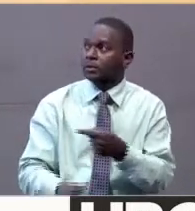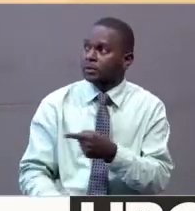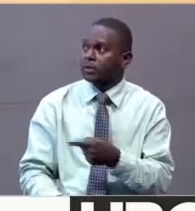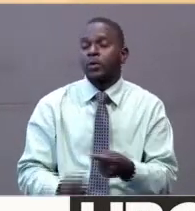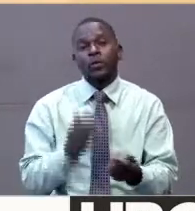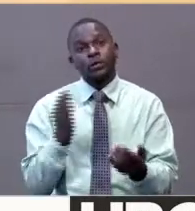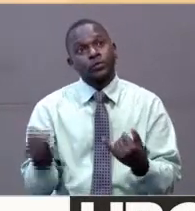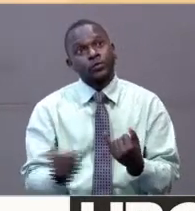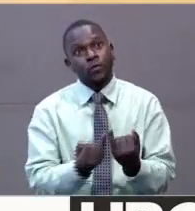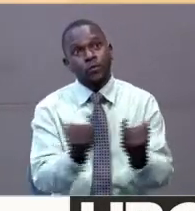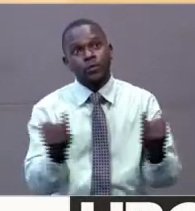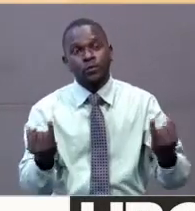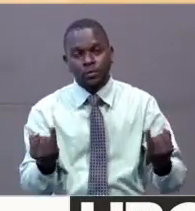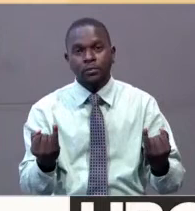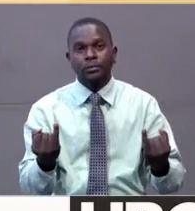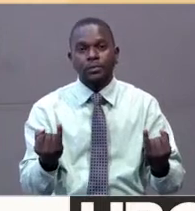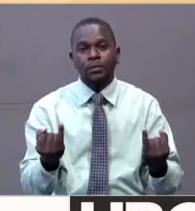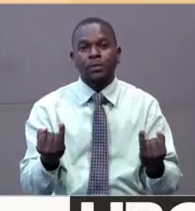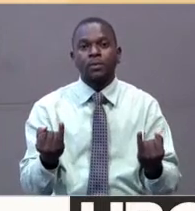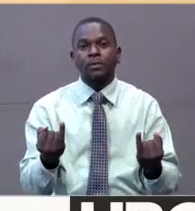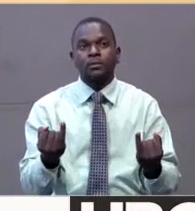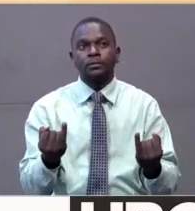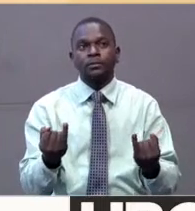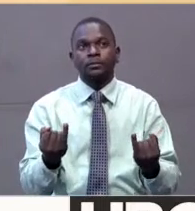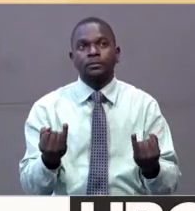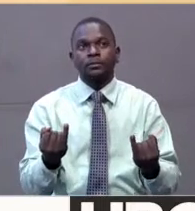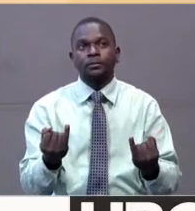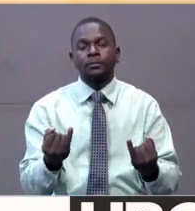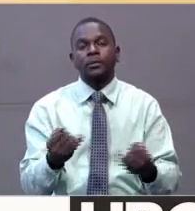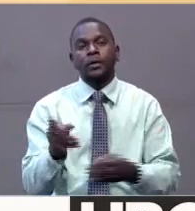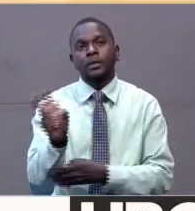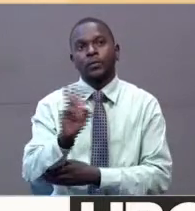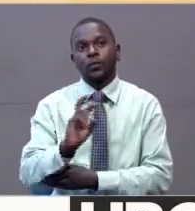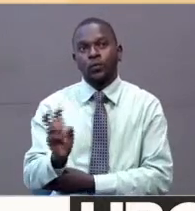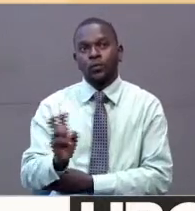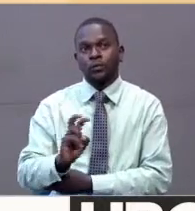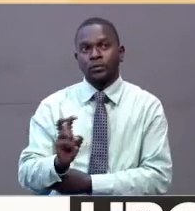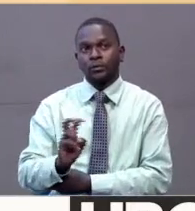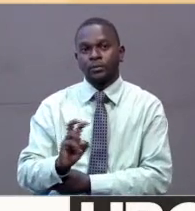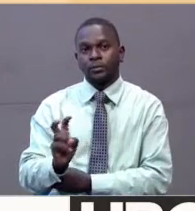to assure you that as a chief monitor,